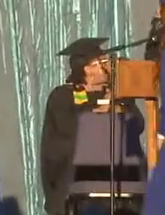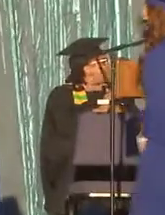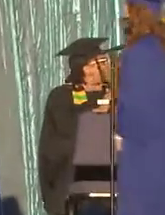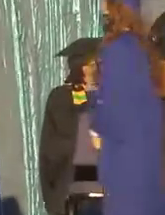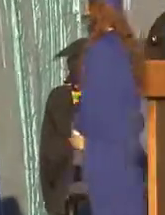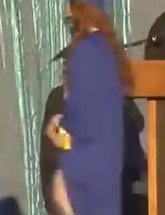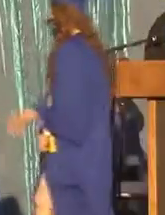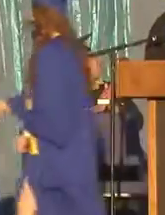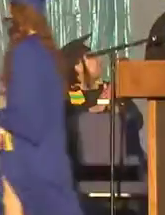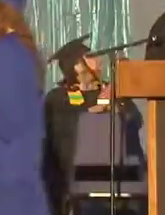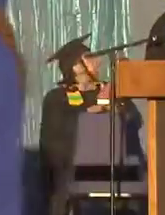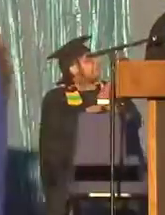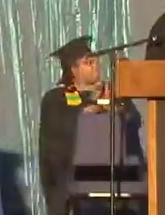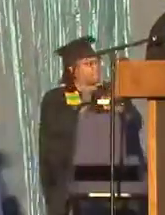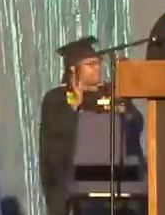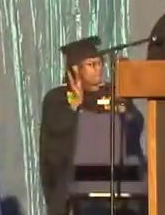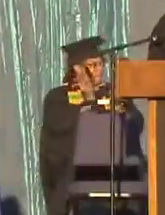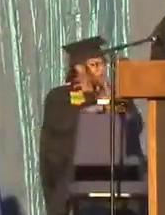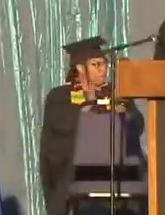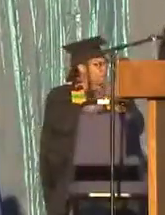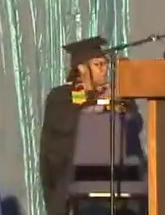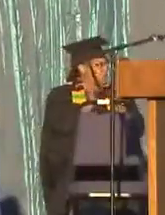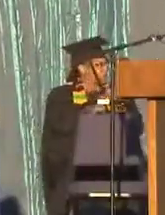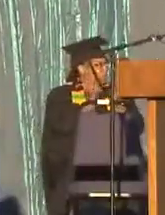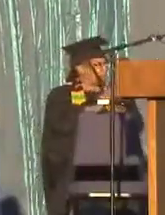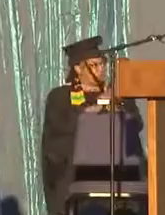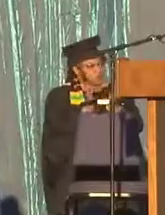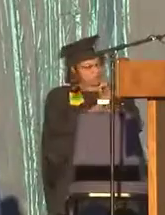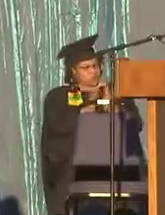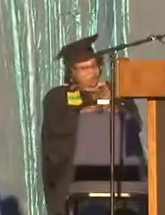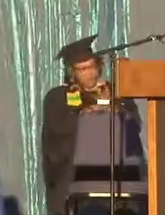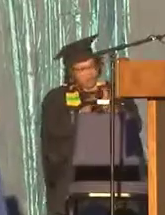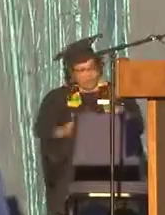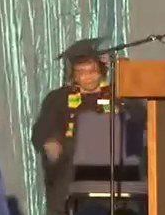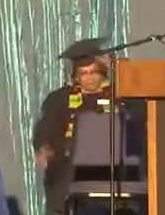Bridget Daniels with high honors.